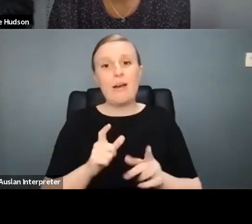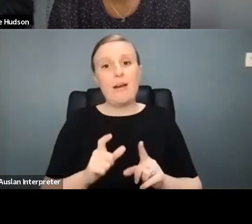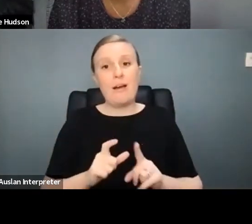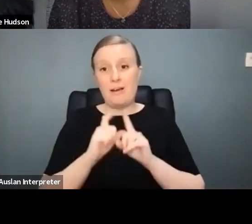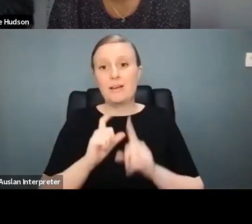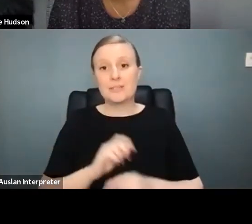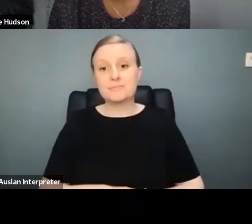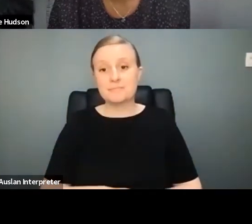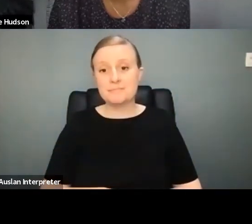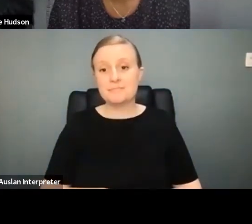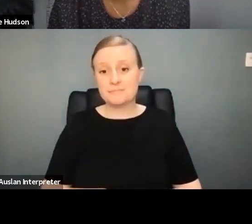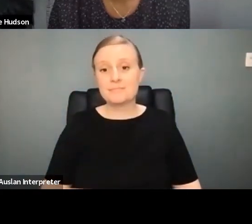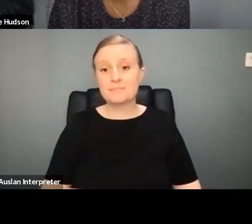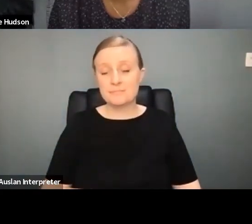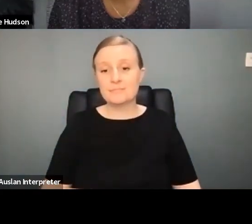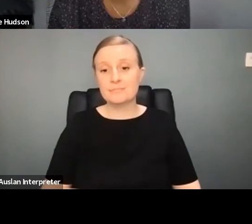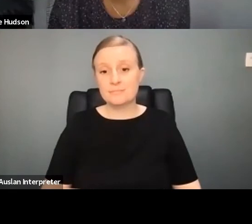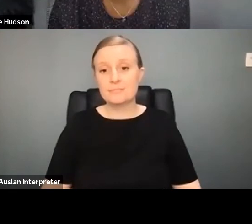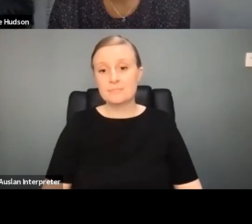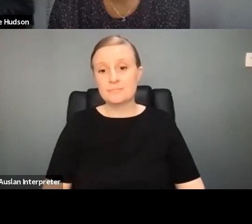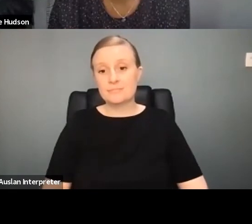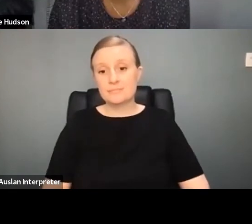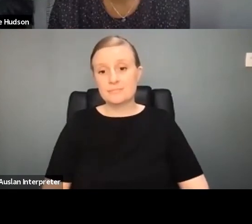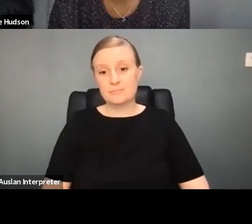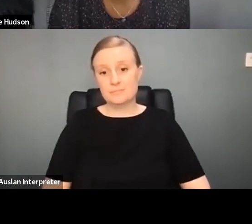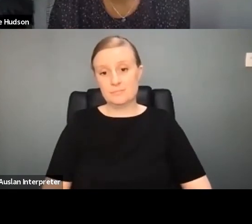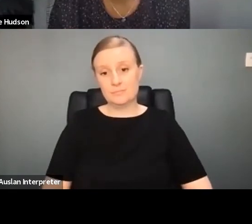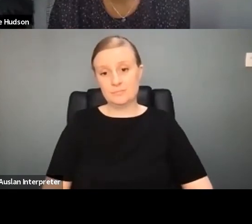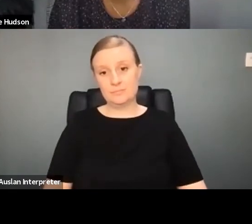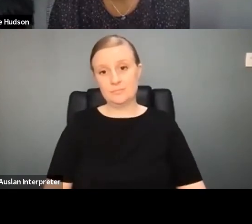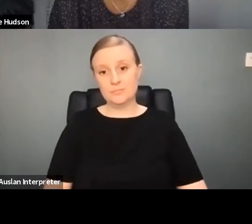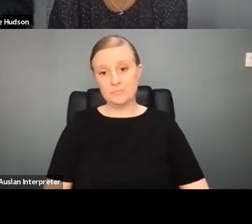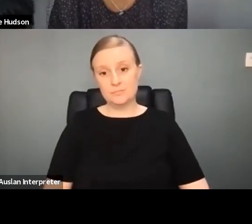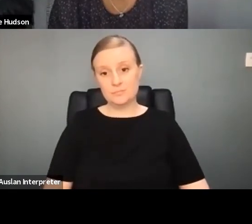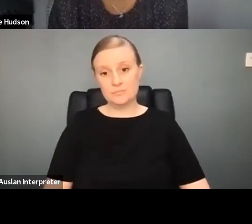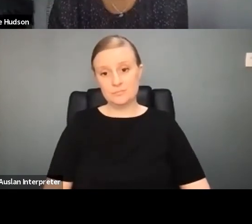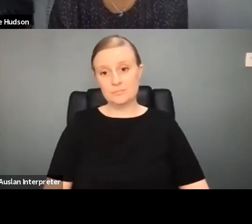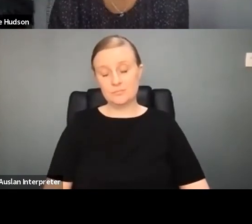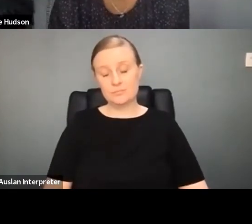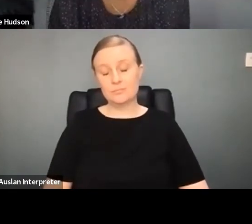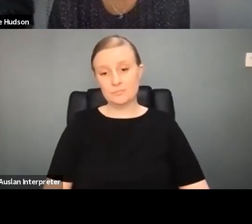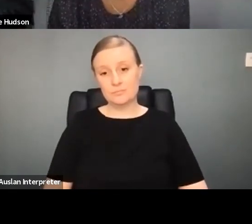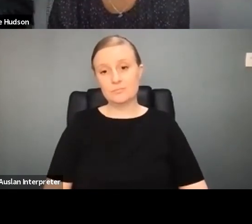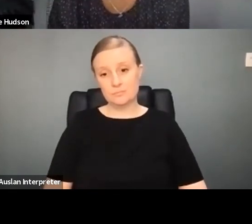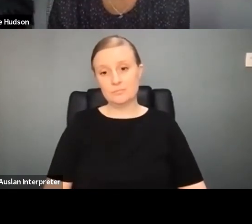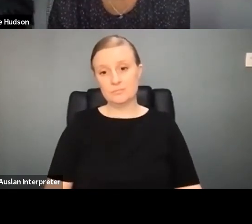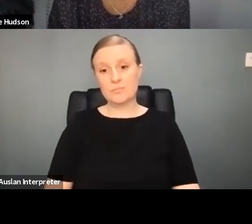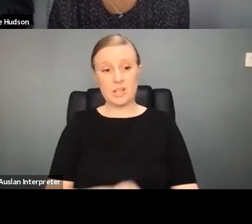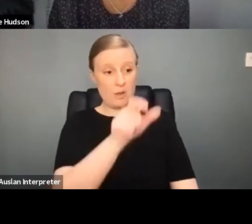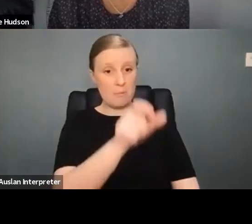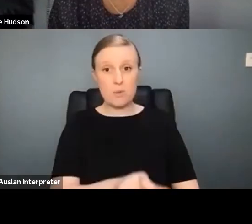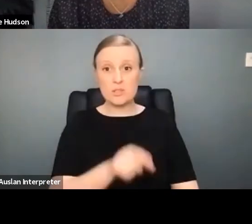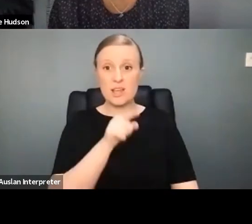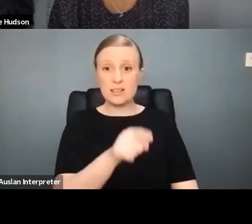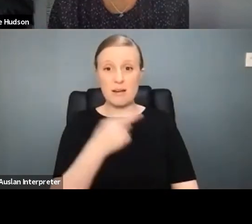of wrap drug treatment options around someone who's using